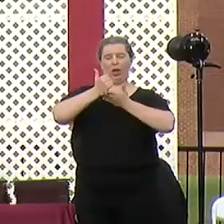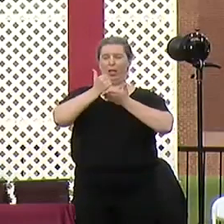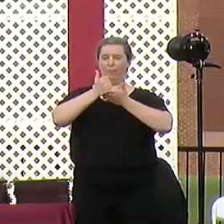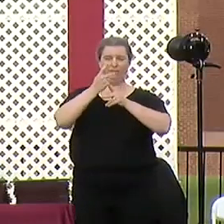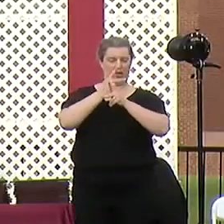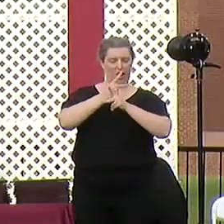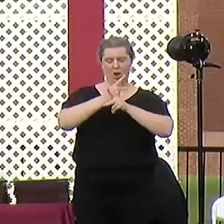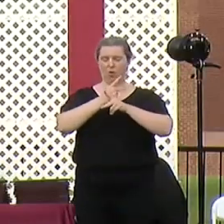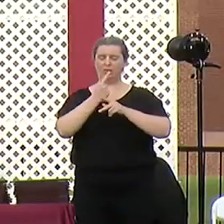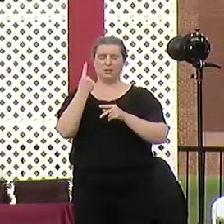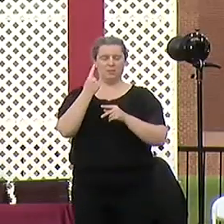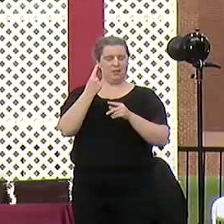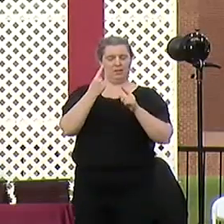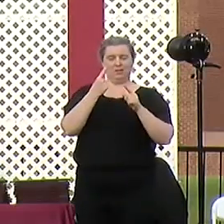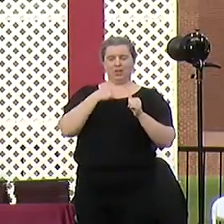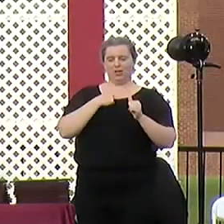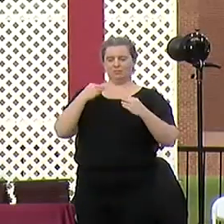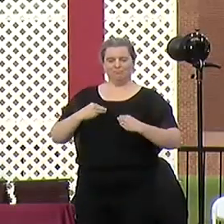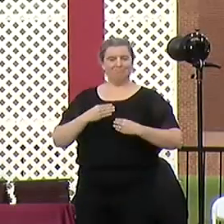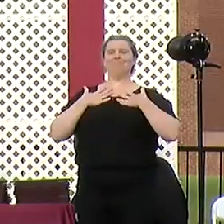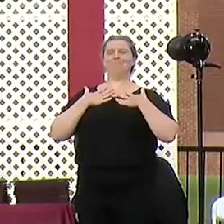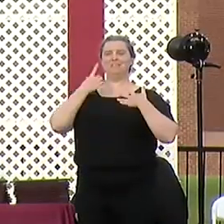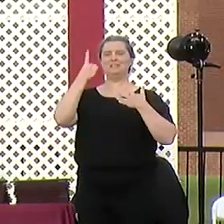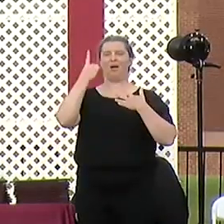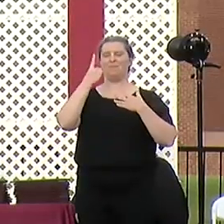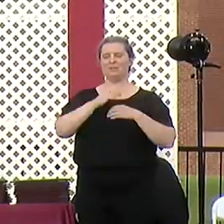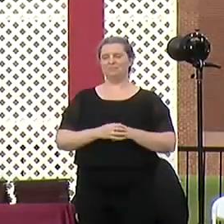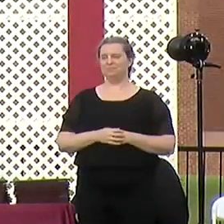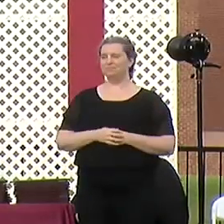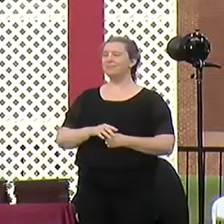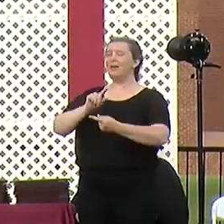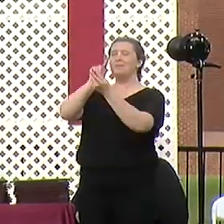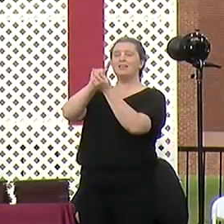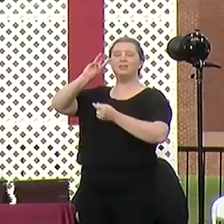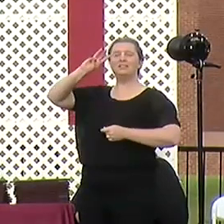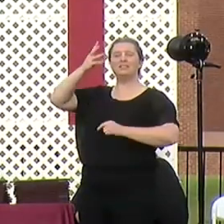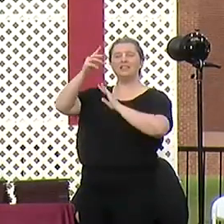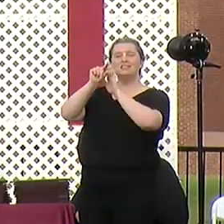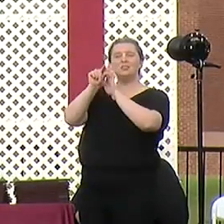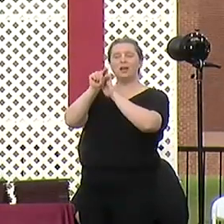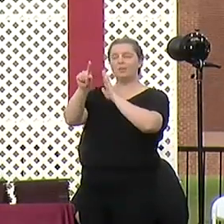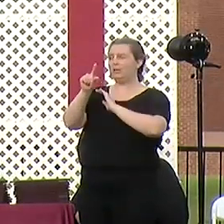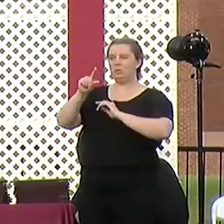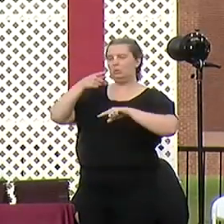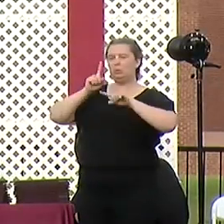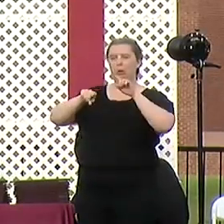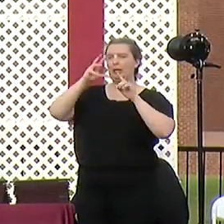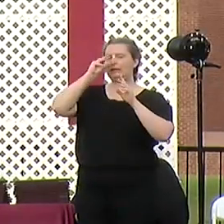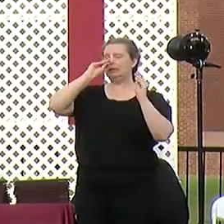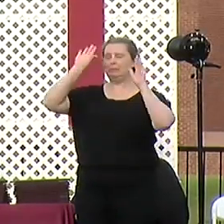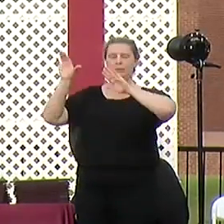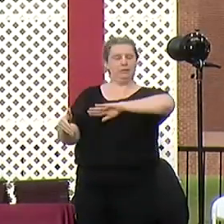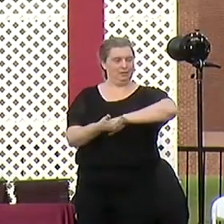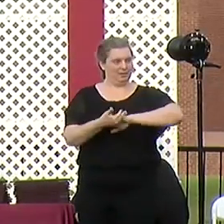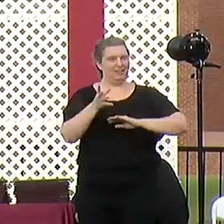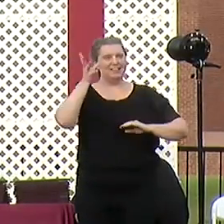done or simply brighten someone's day. I met one of you at Nature's Classroom when you had trouble sleeping and the dads and